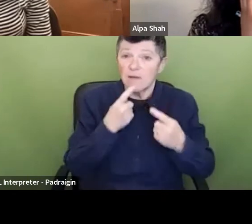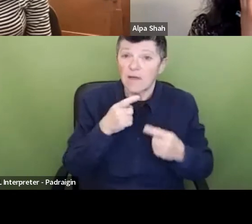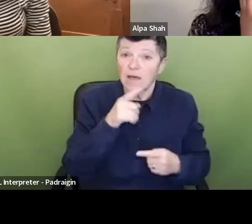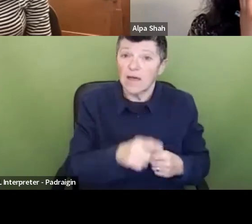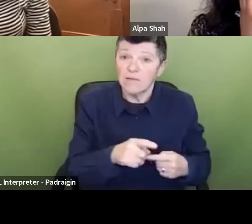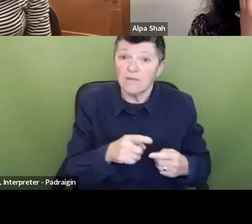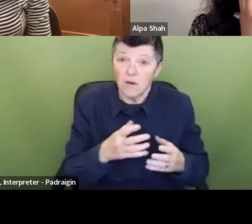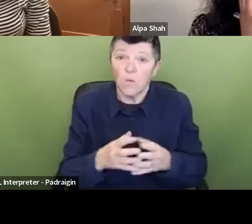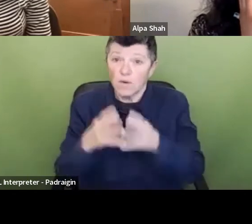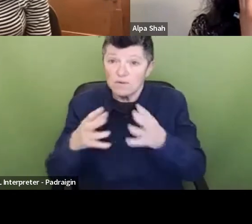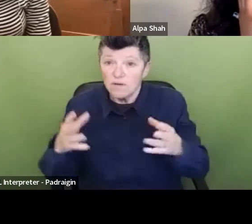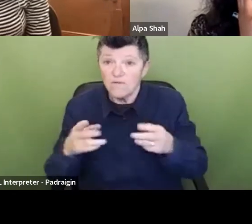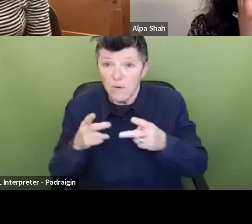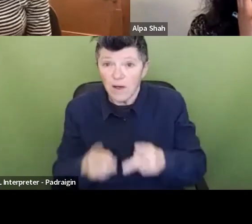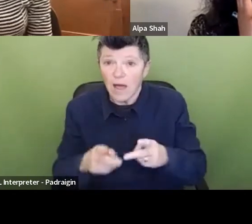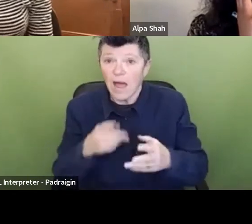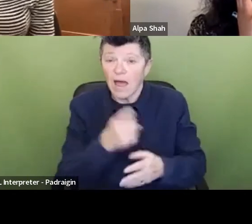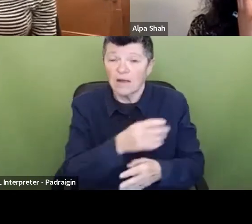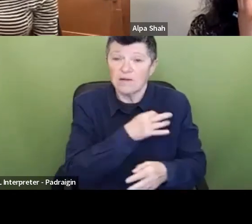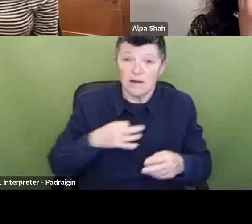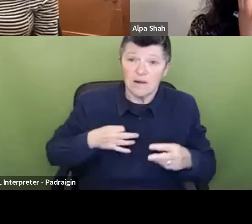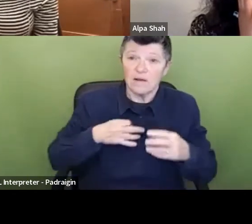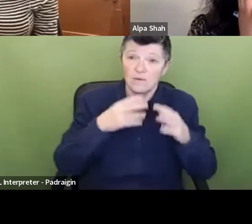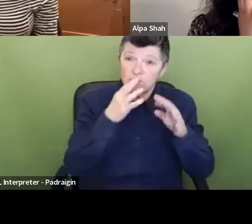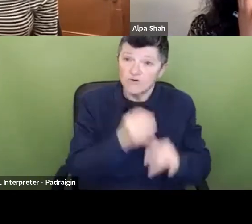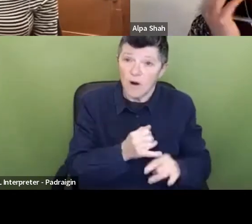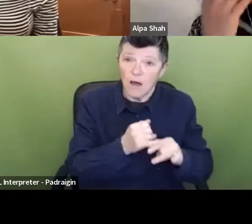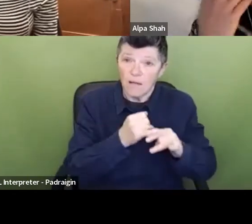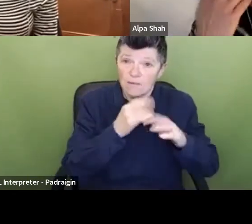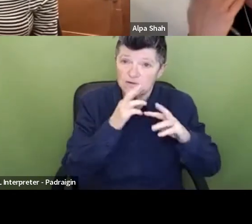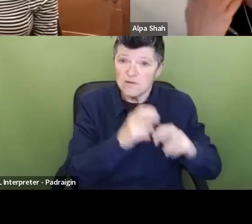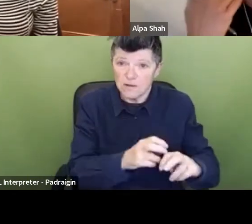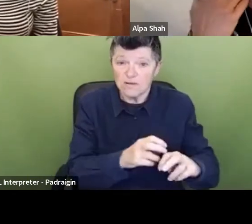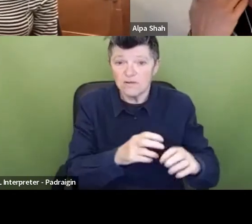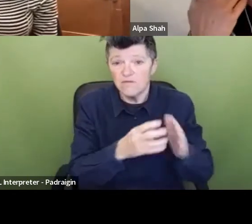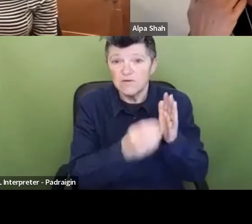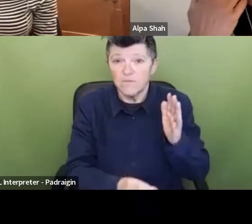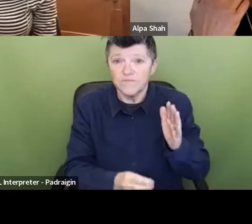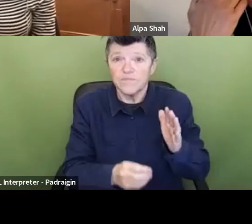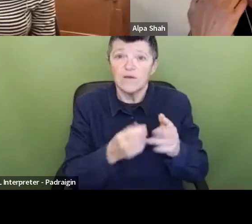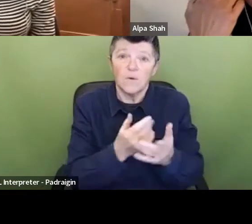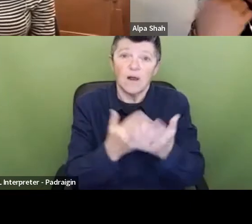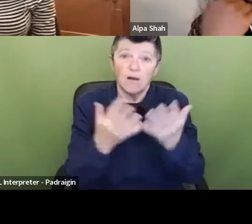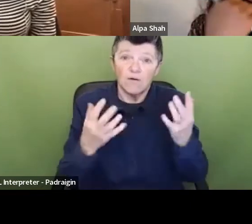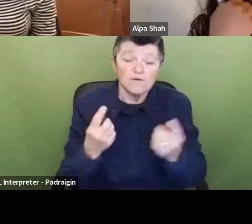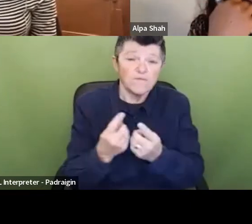and in clinical trial studies, for instance, when it comes to quite a few of the issues